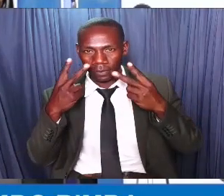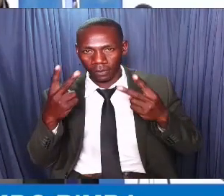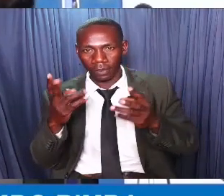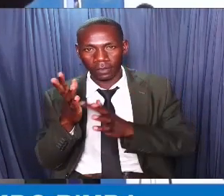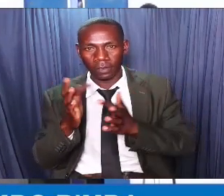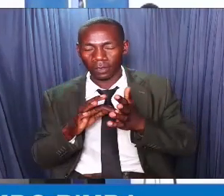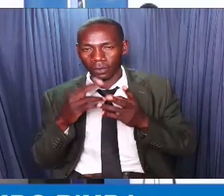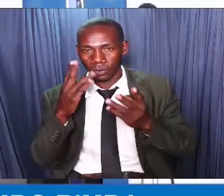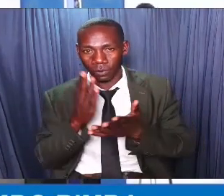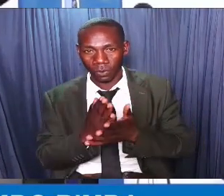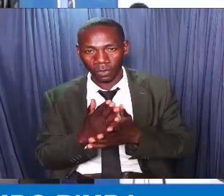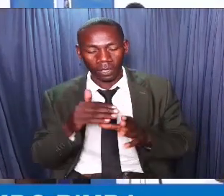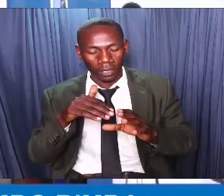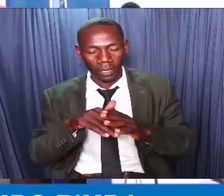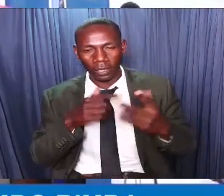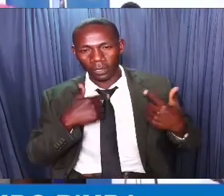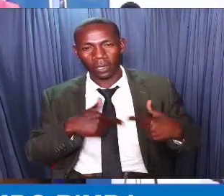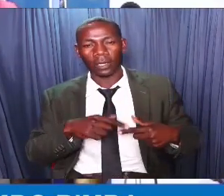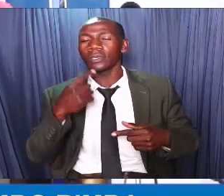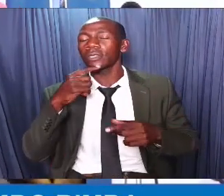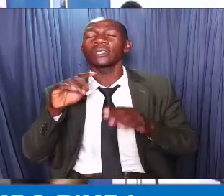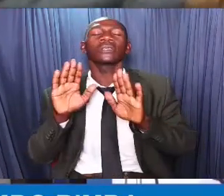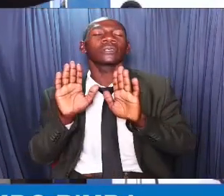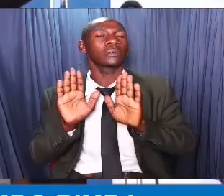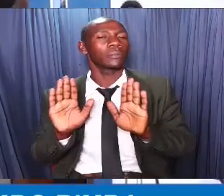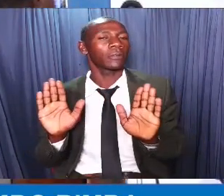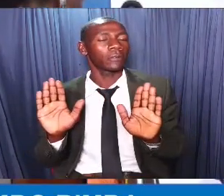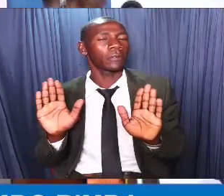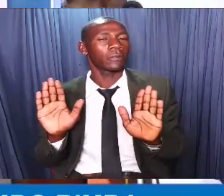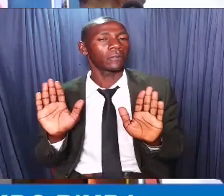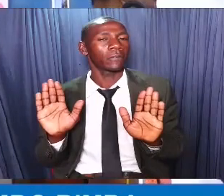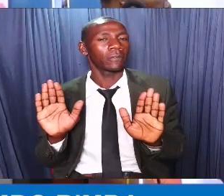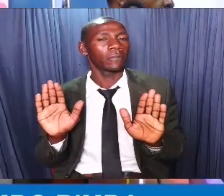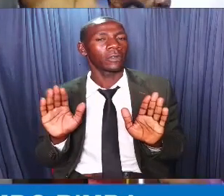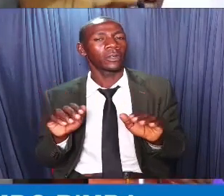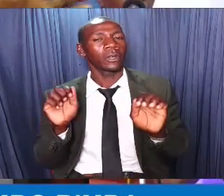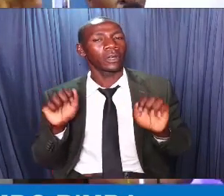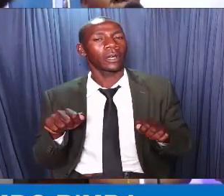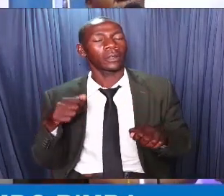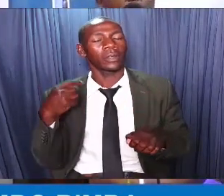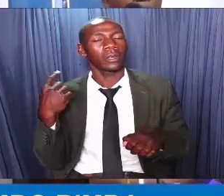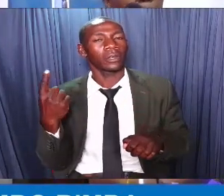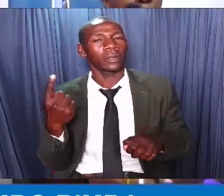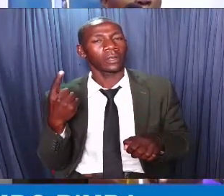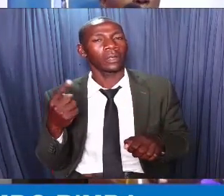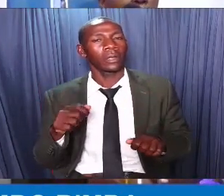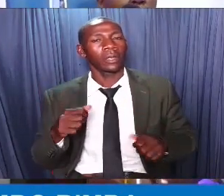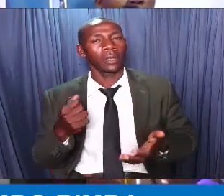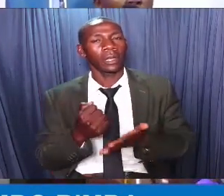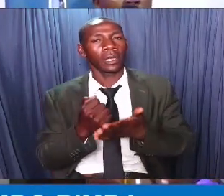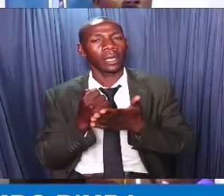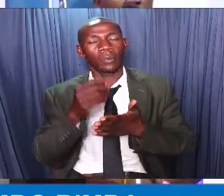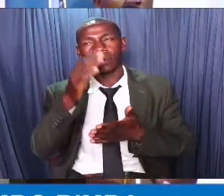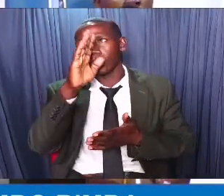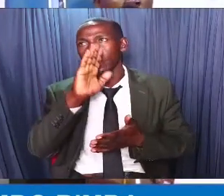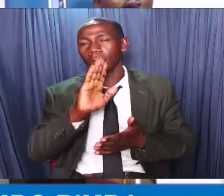Kristo. And Jesus to see. Kama kule moyoni umeamua ni basi. In your heart you've said it's enough. Na ujue uwezi mwenyewe. And you should know you are not able on your own. Aliwezeshaye ni Mungu. What